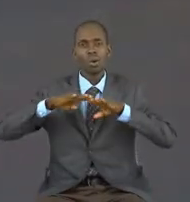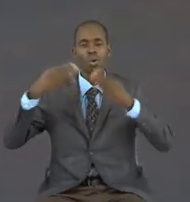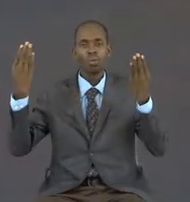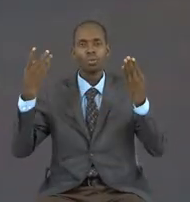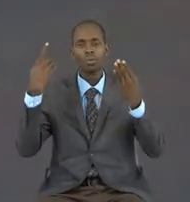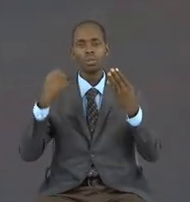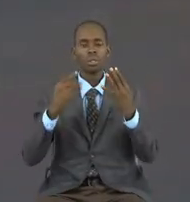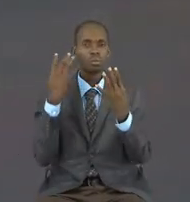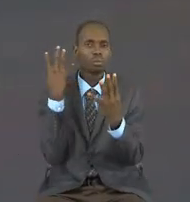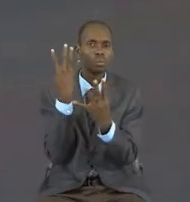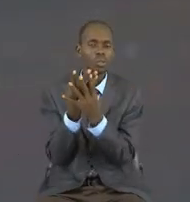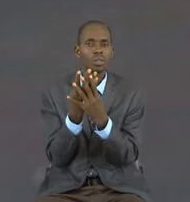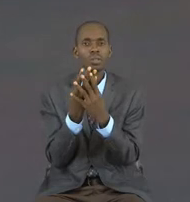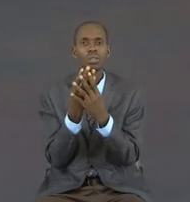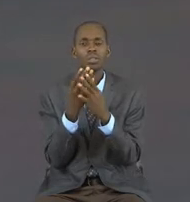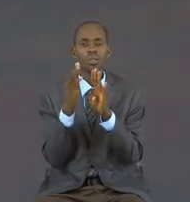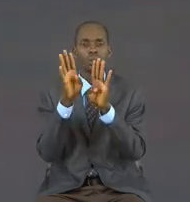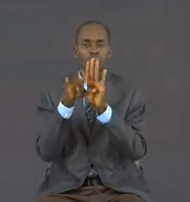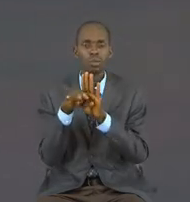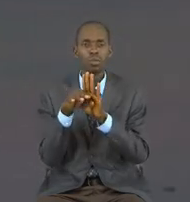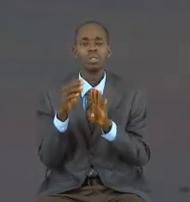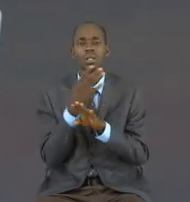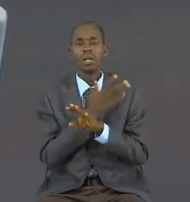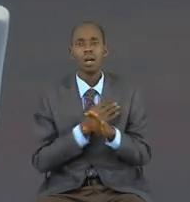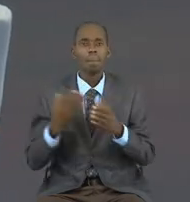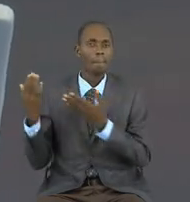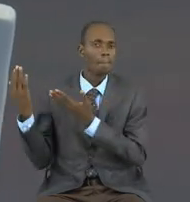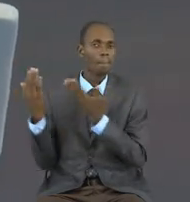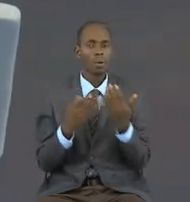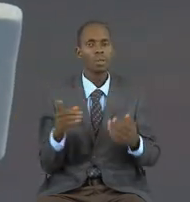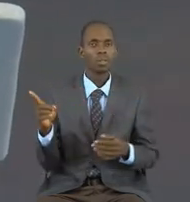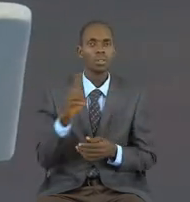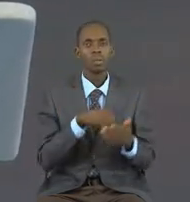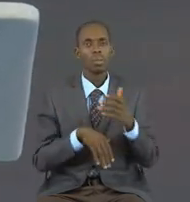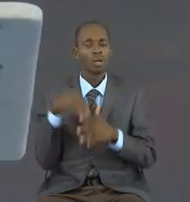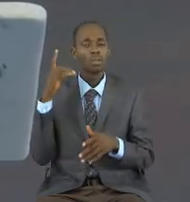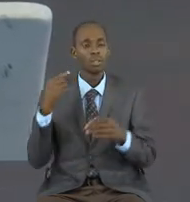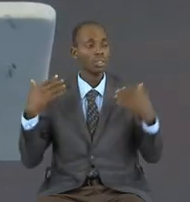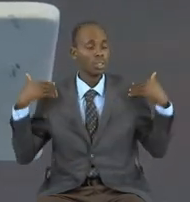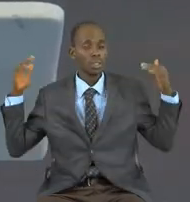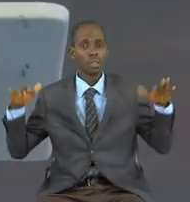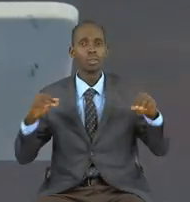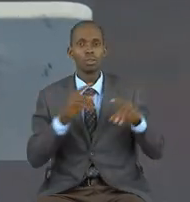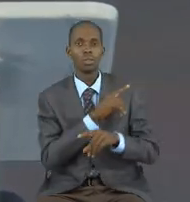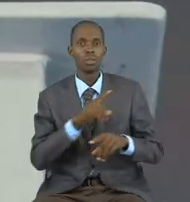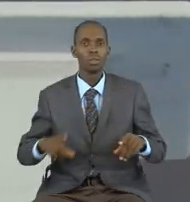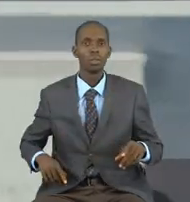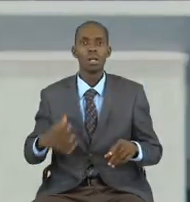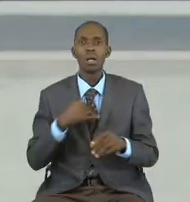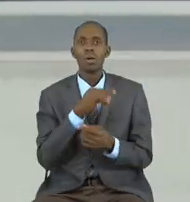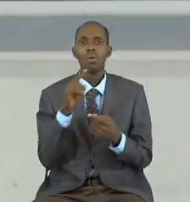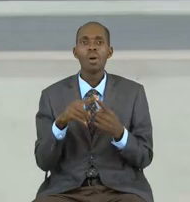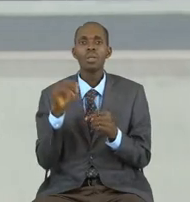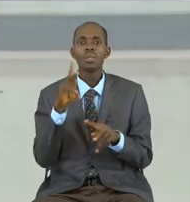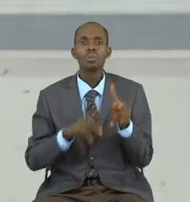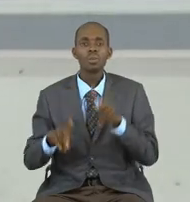doors and brought them forth. The angel of the Lord. When the people were in